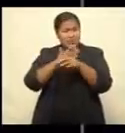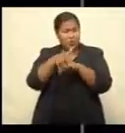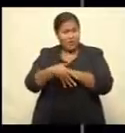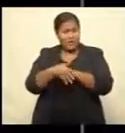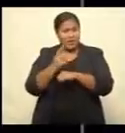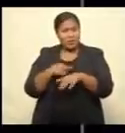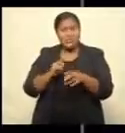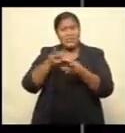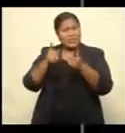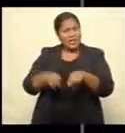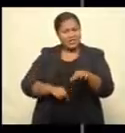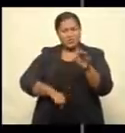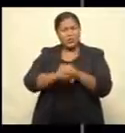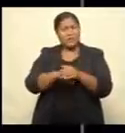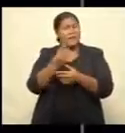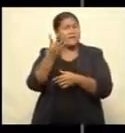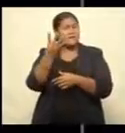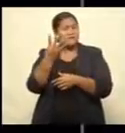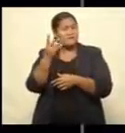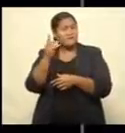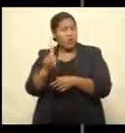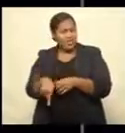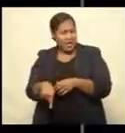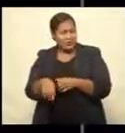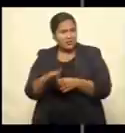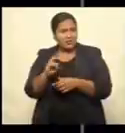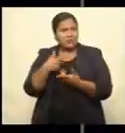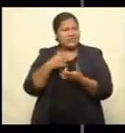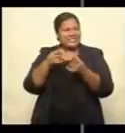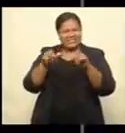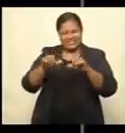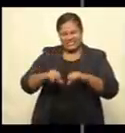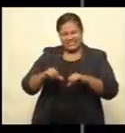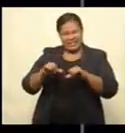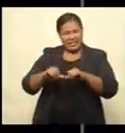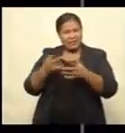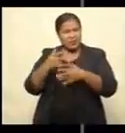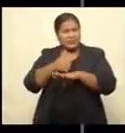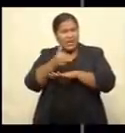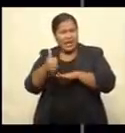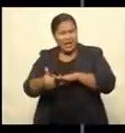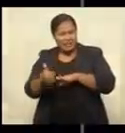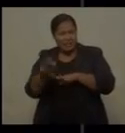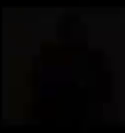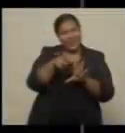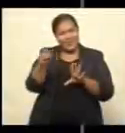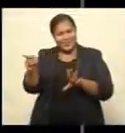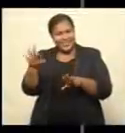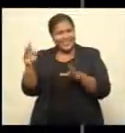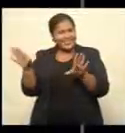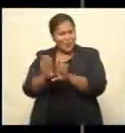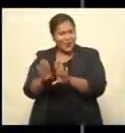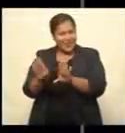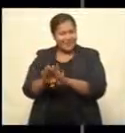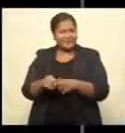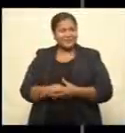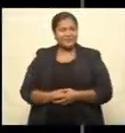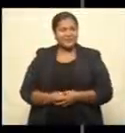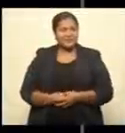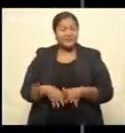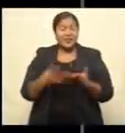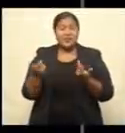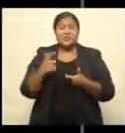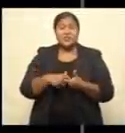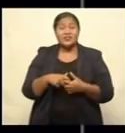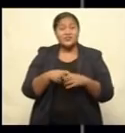topping 4,000. A lack of vaccine is fueling anger against the government and its leader. And we now join